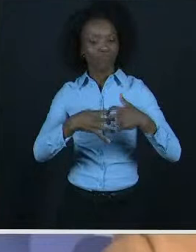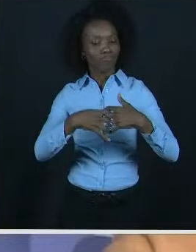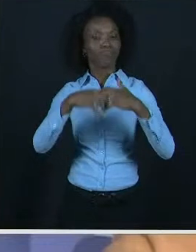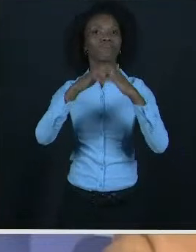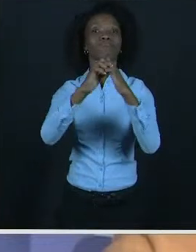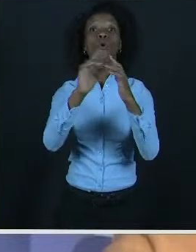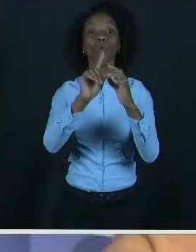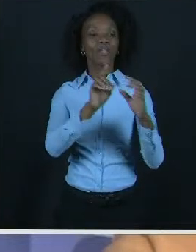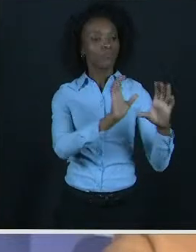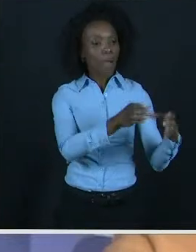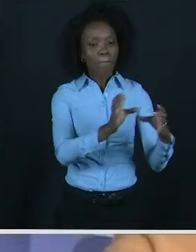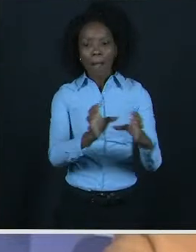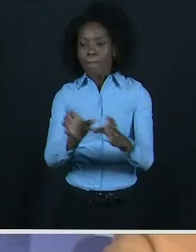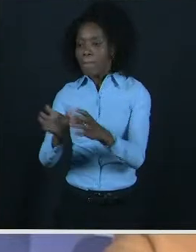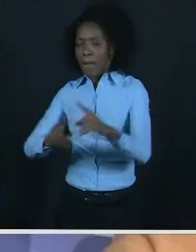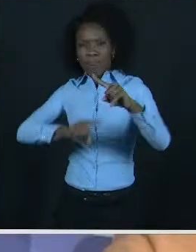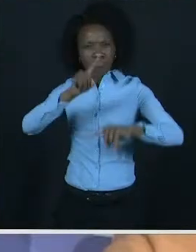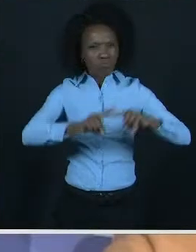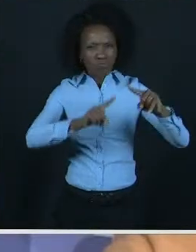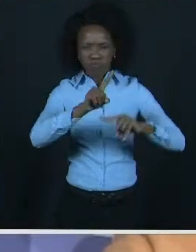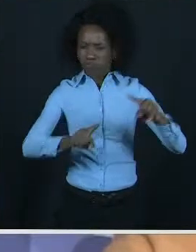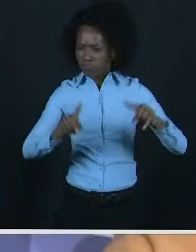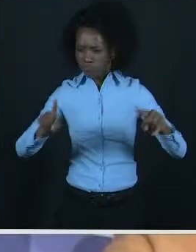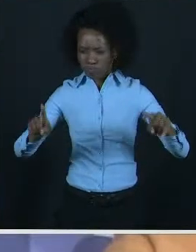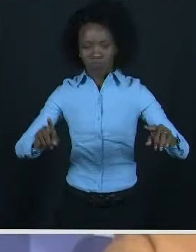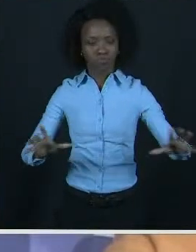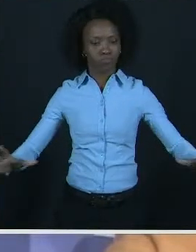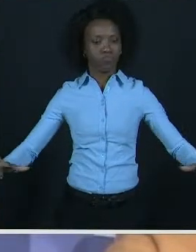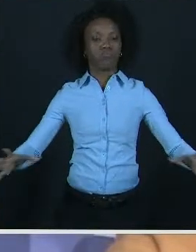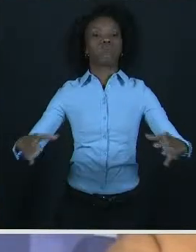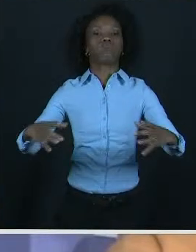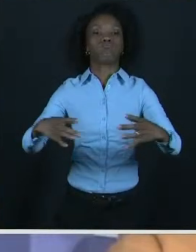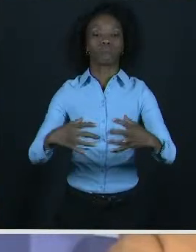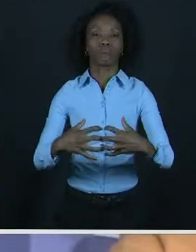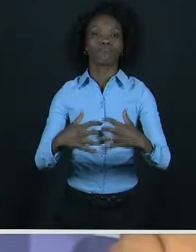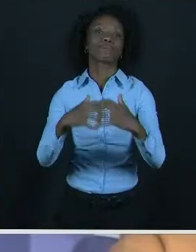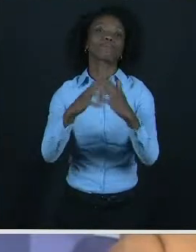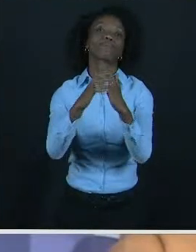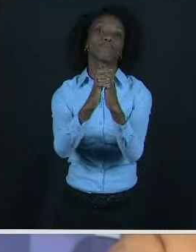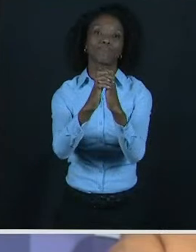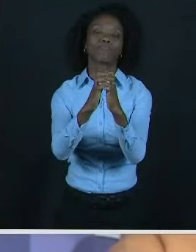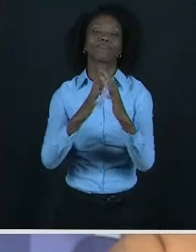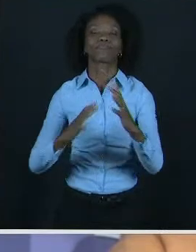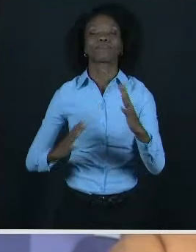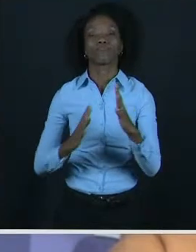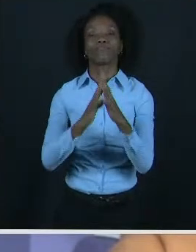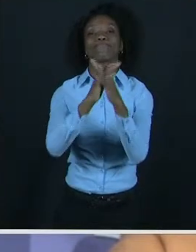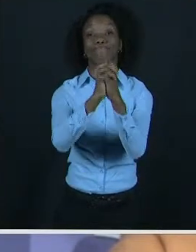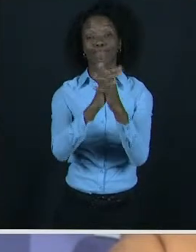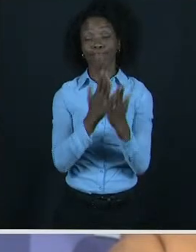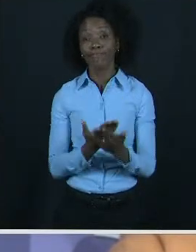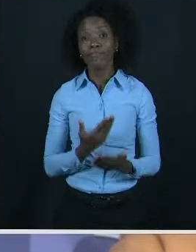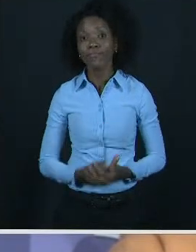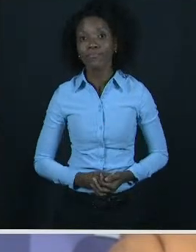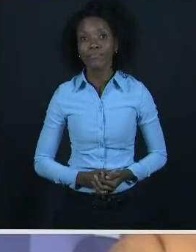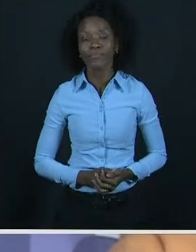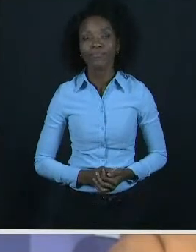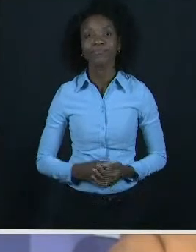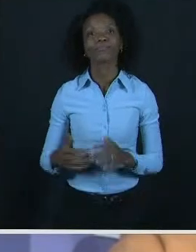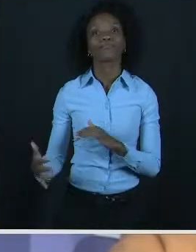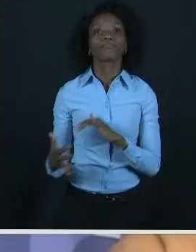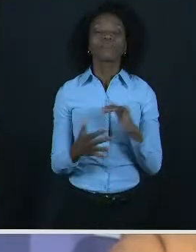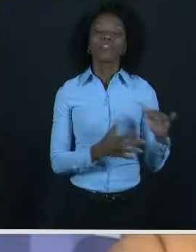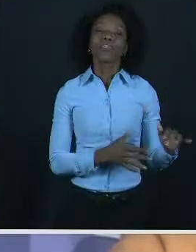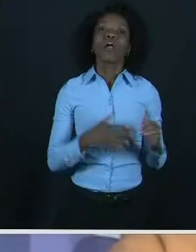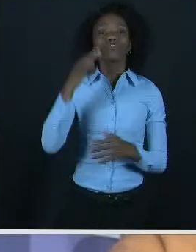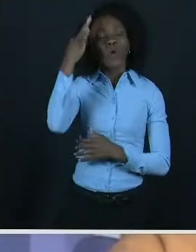structure to drive collaborative implementation. Government departments are required to